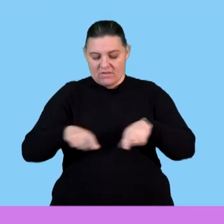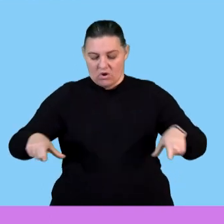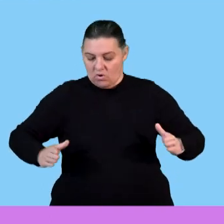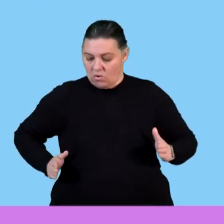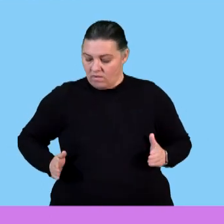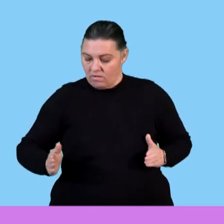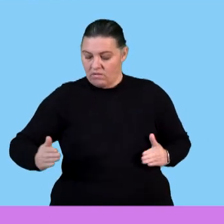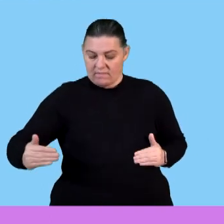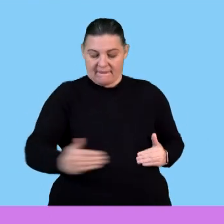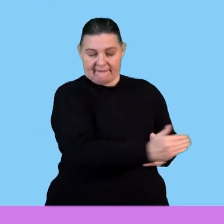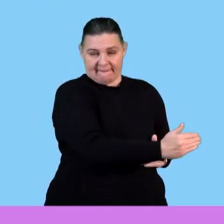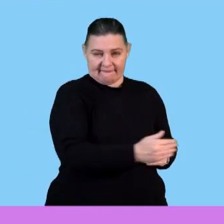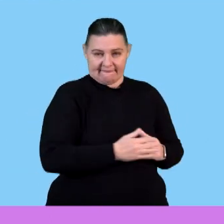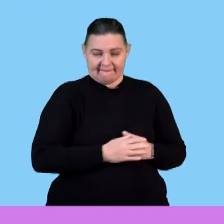is